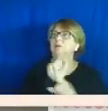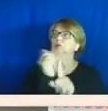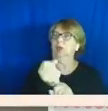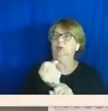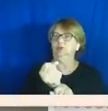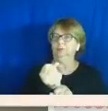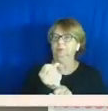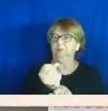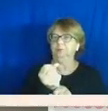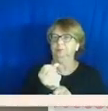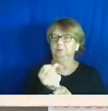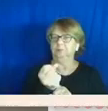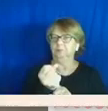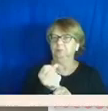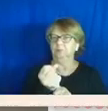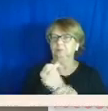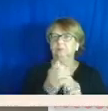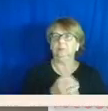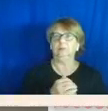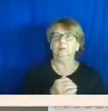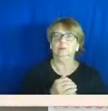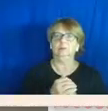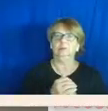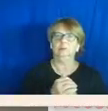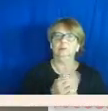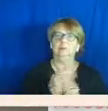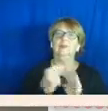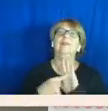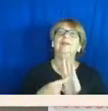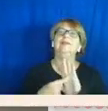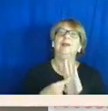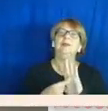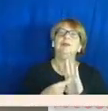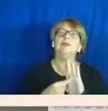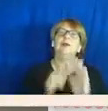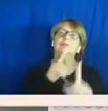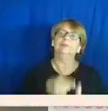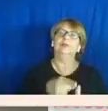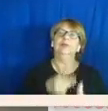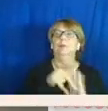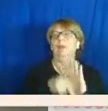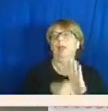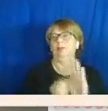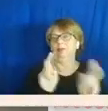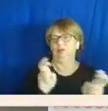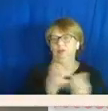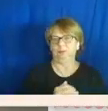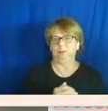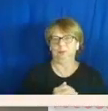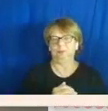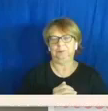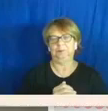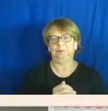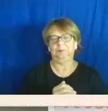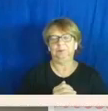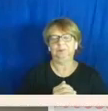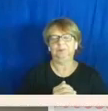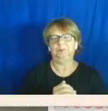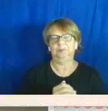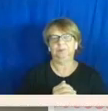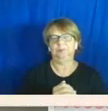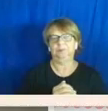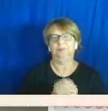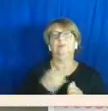and the example of a particular policy issue. We were